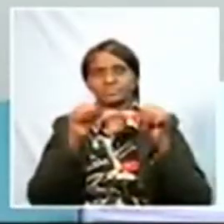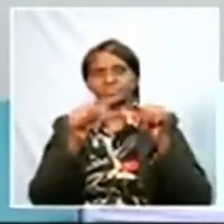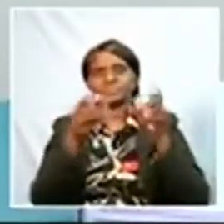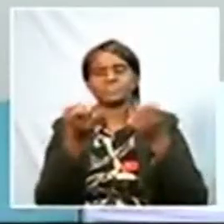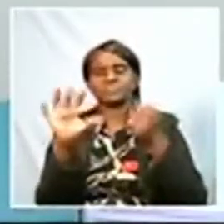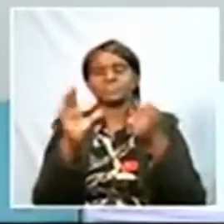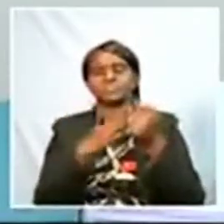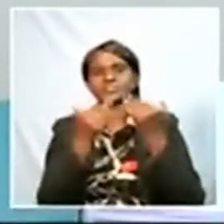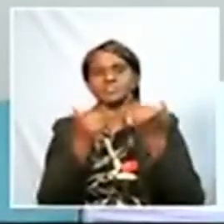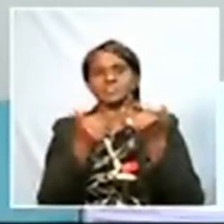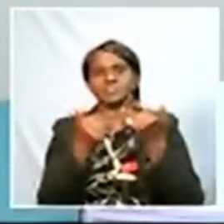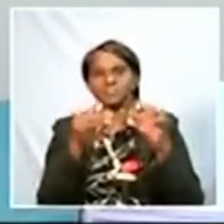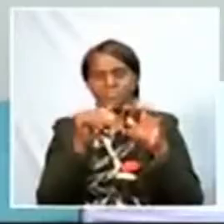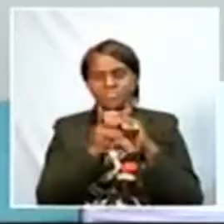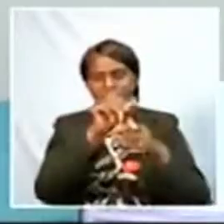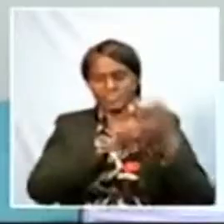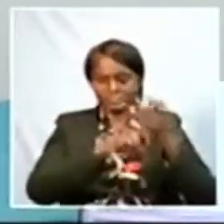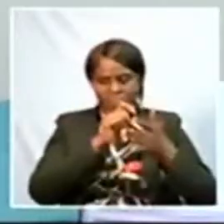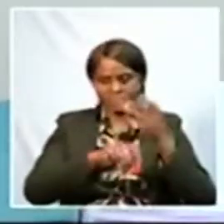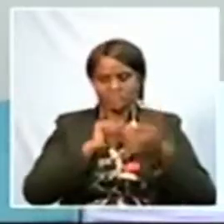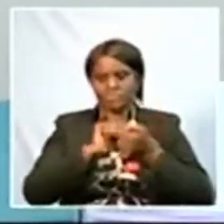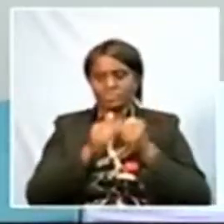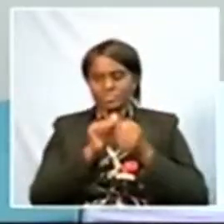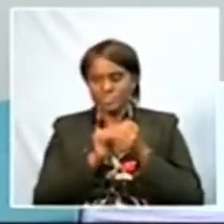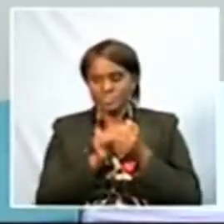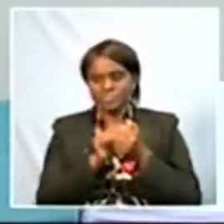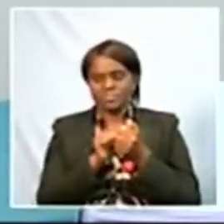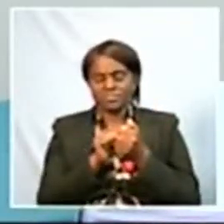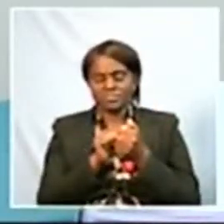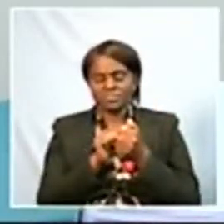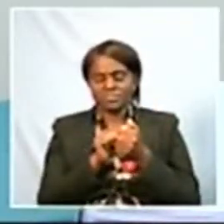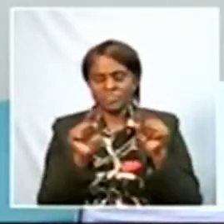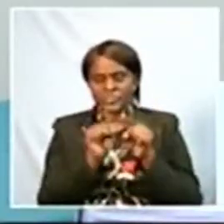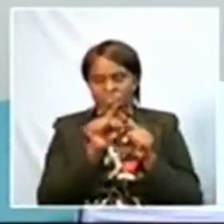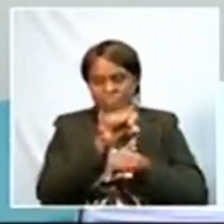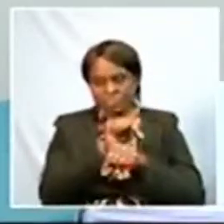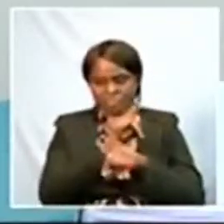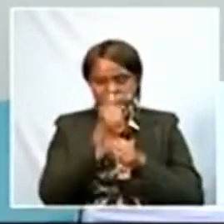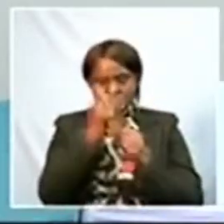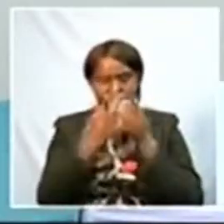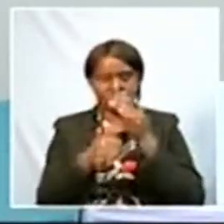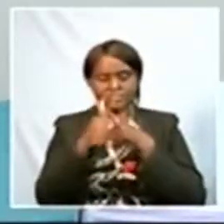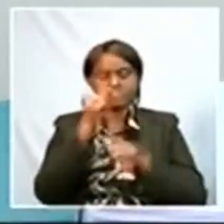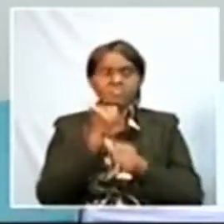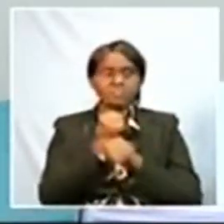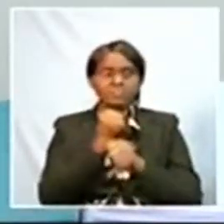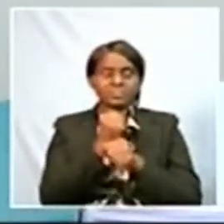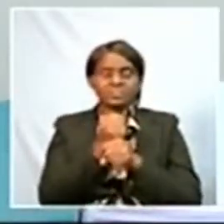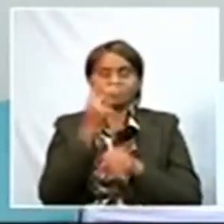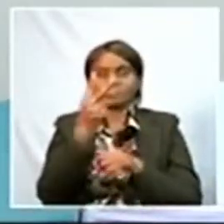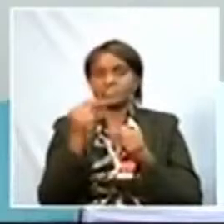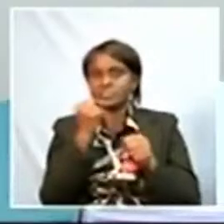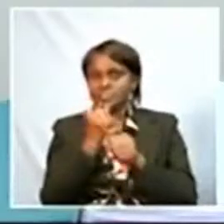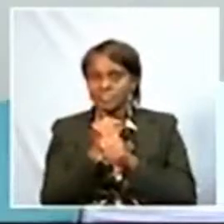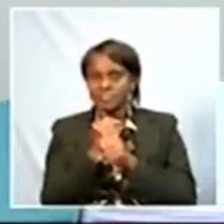to come now on the cost implication. Because the project was supposed to be done 2